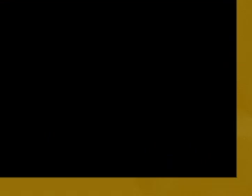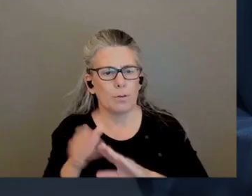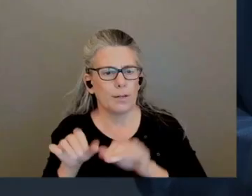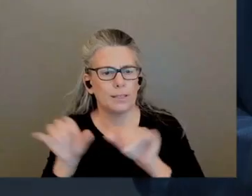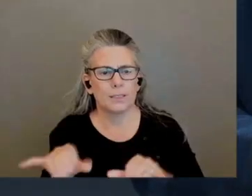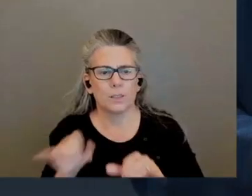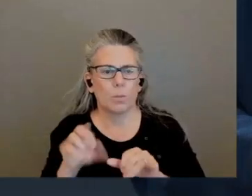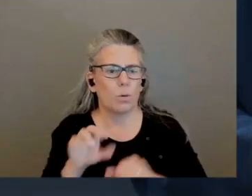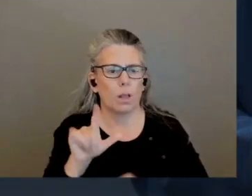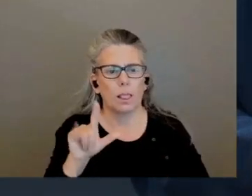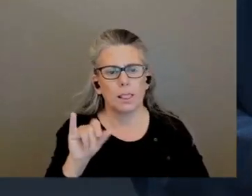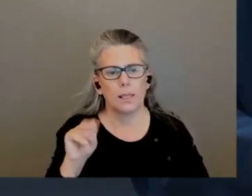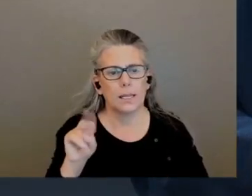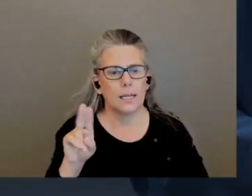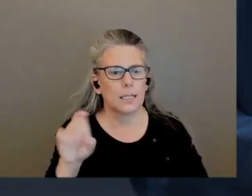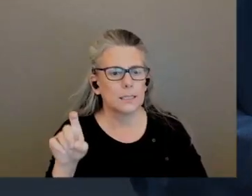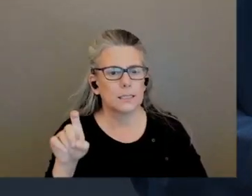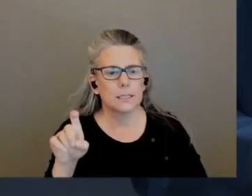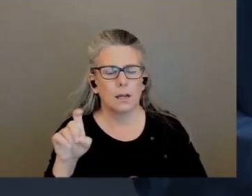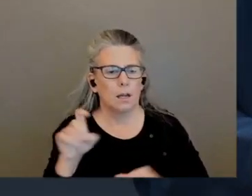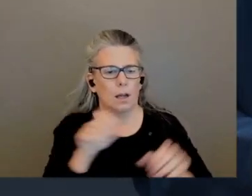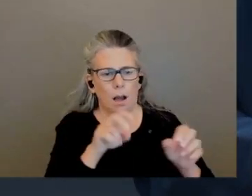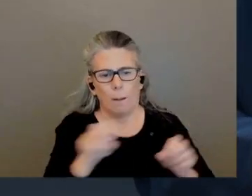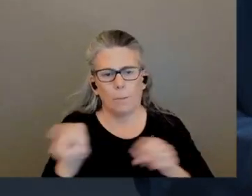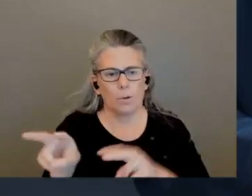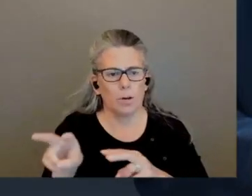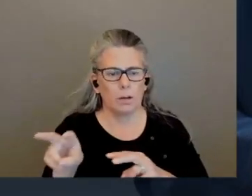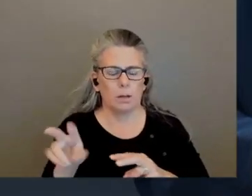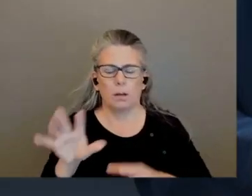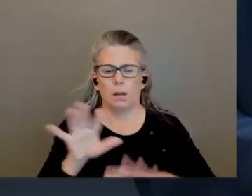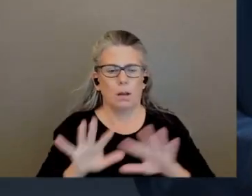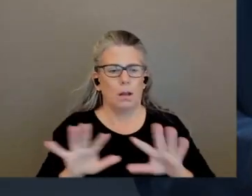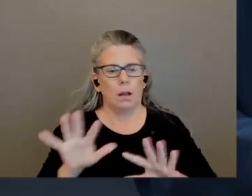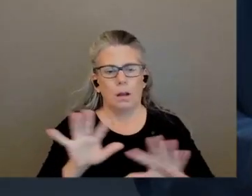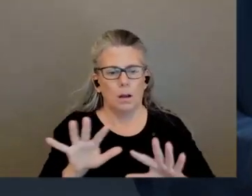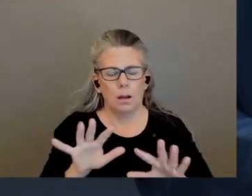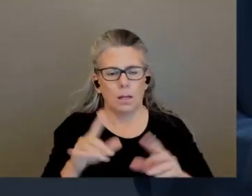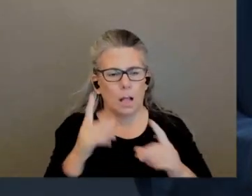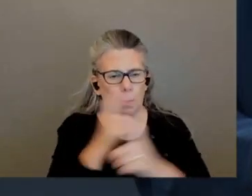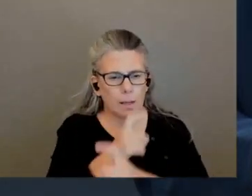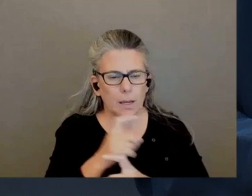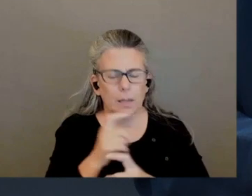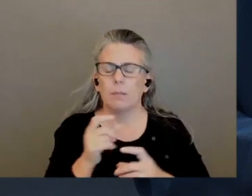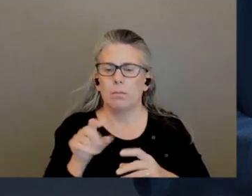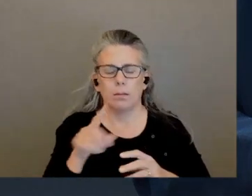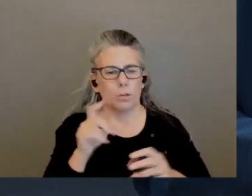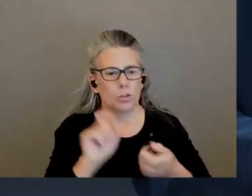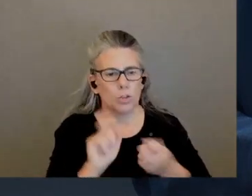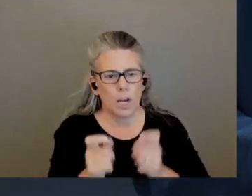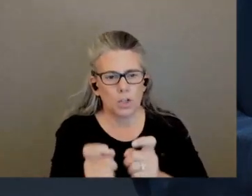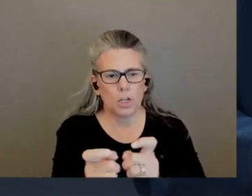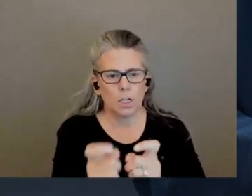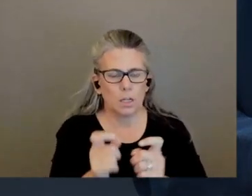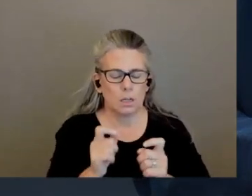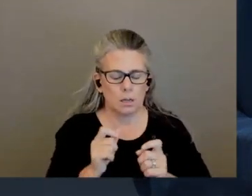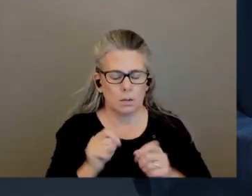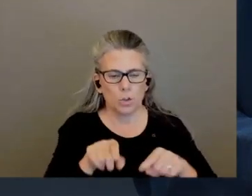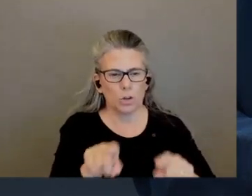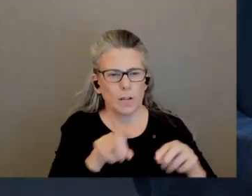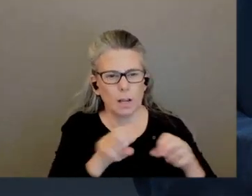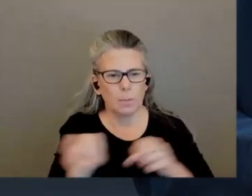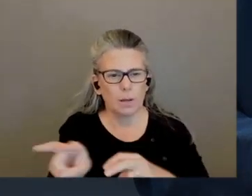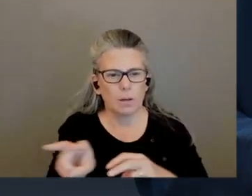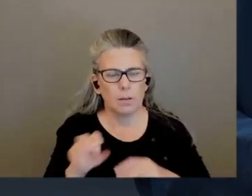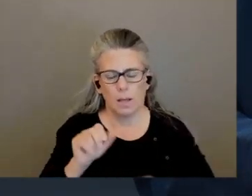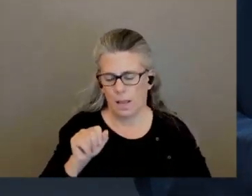and x86 at the same time, and you were changing everything while doing such a migration. The APIs with the